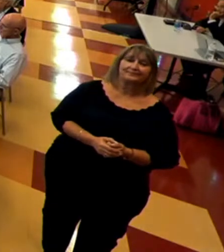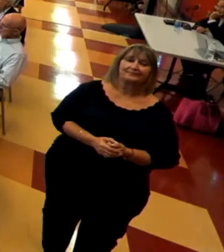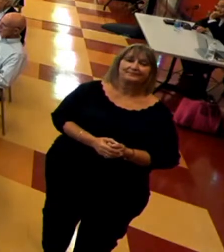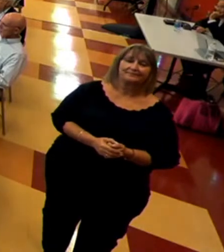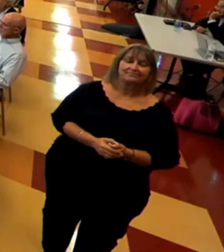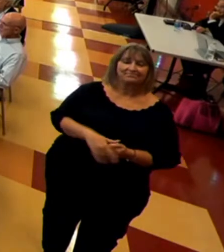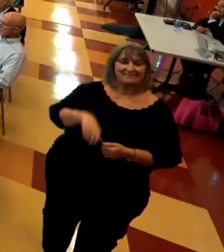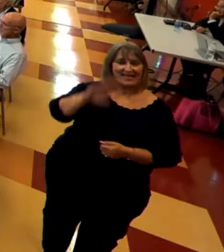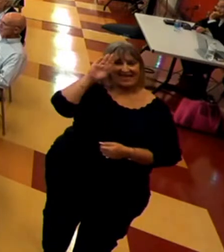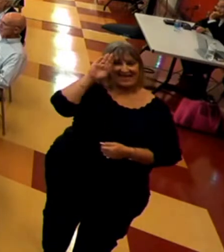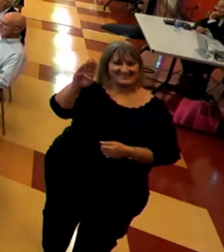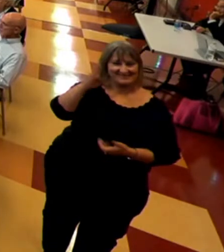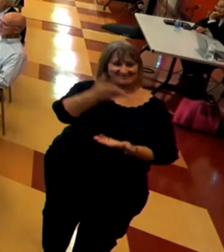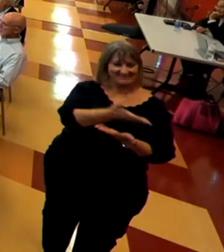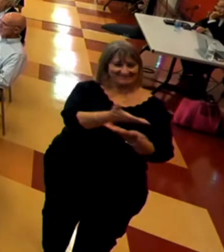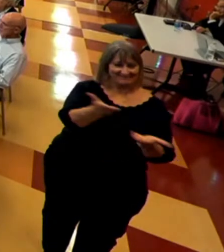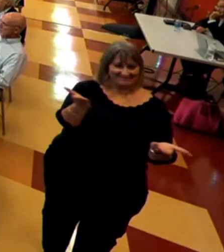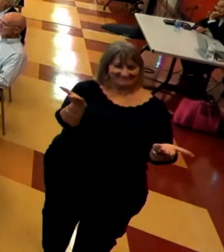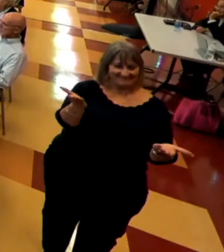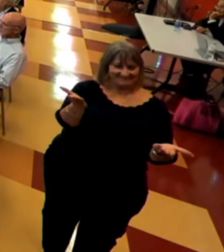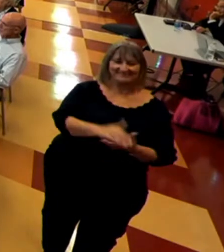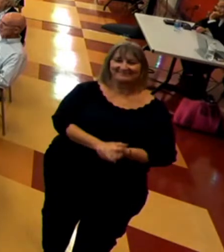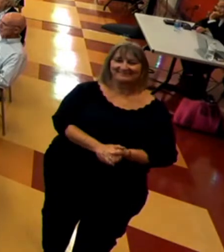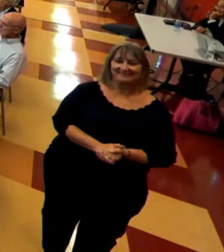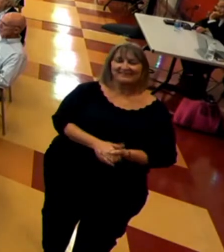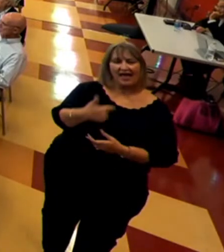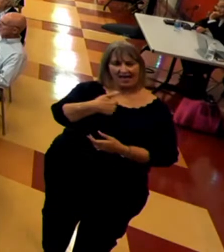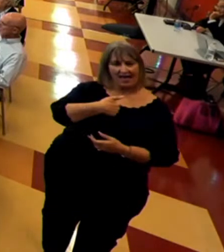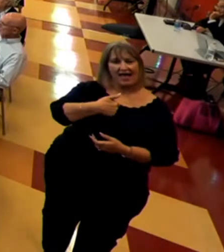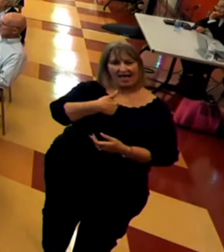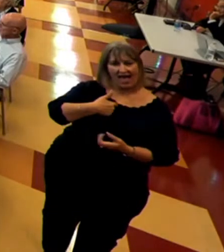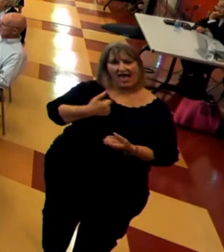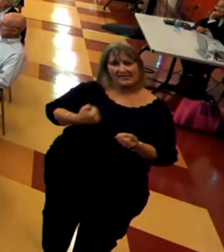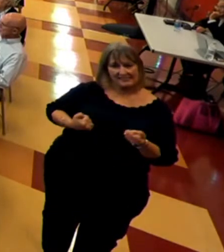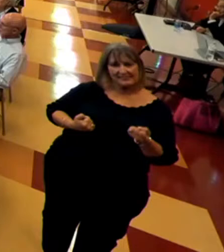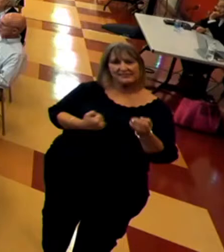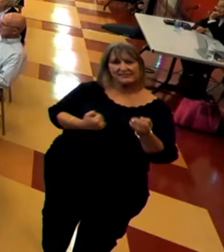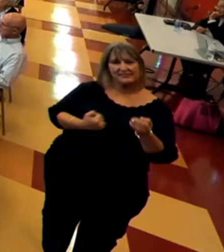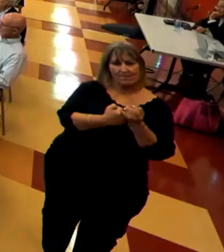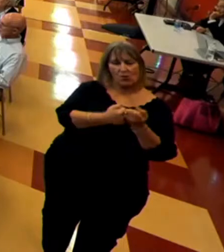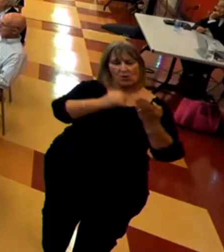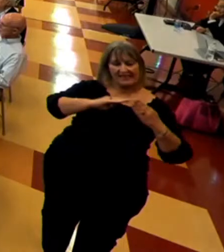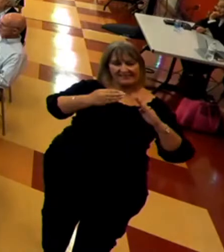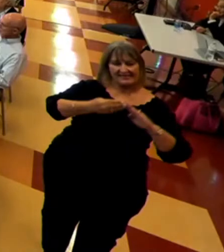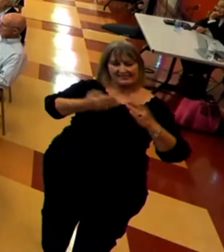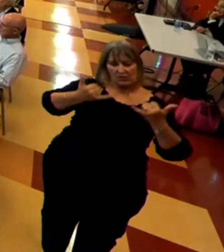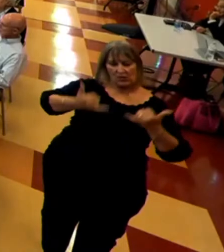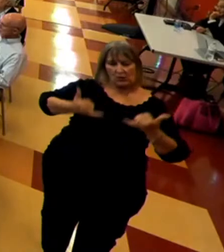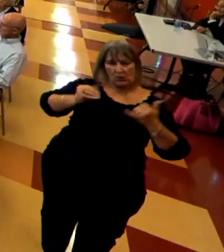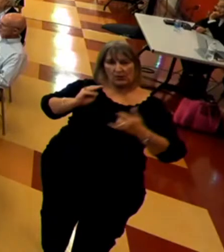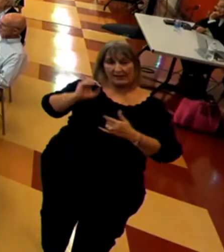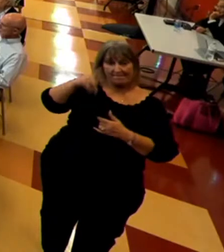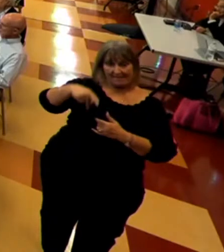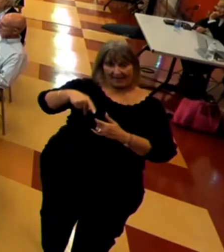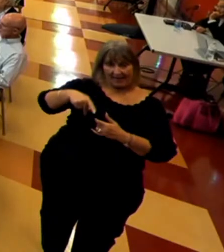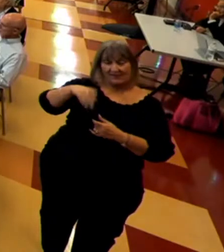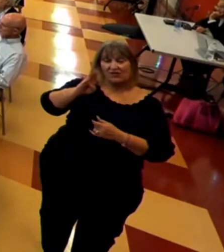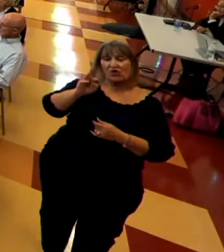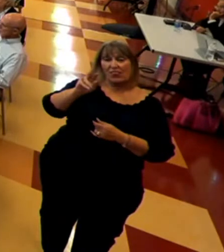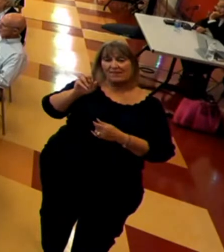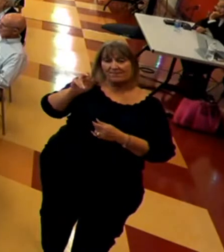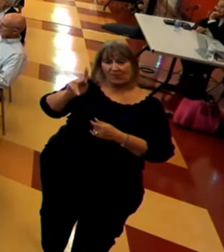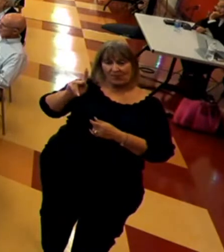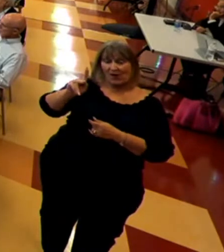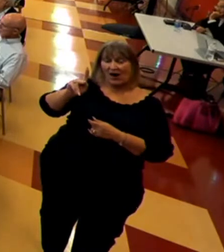Hi, everybody. I support the city's current map to include Breckenridge Park be